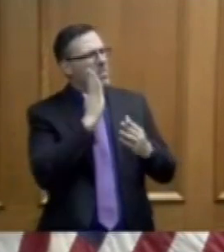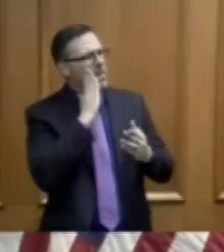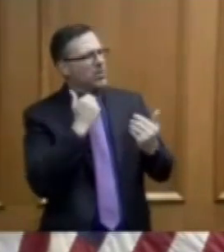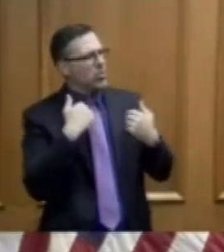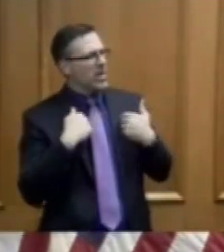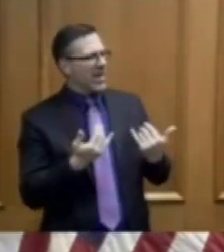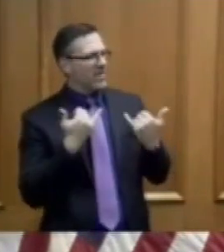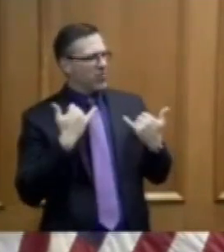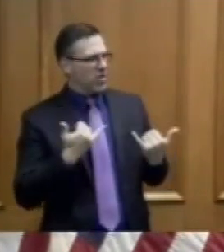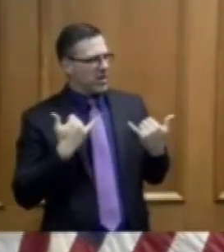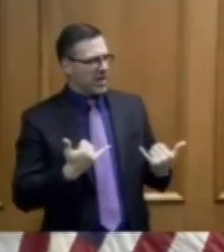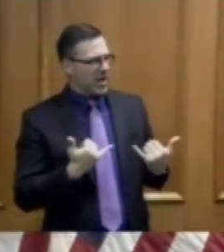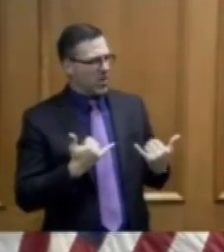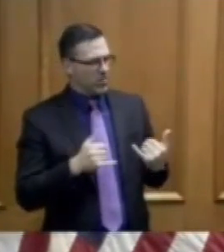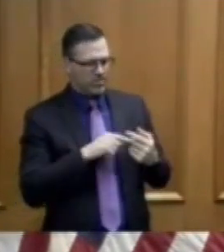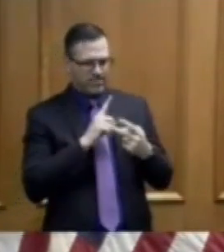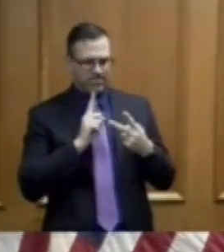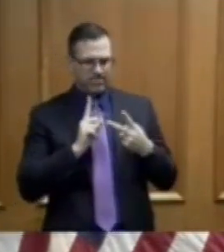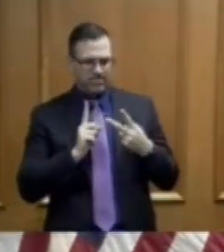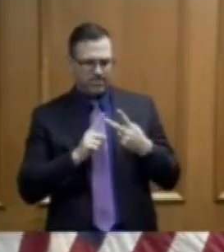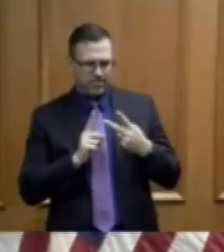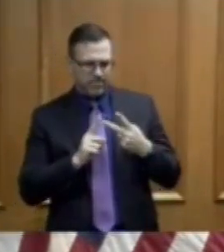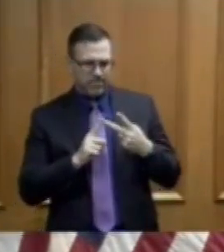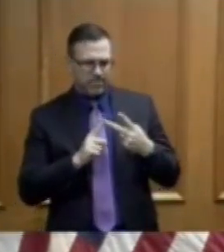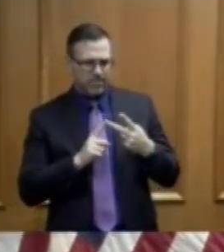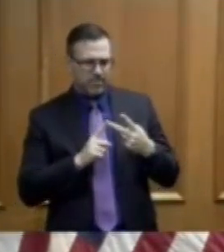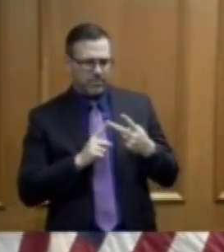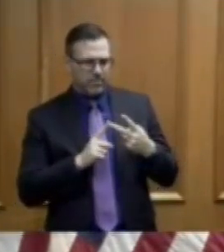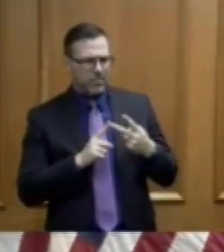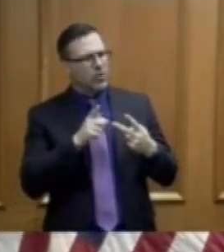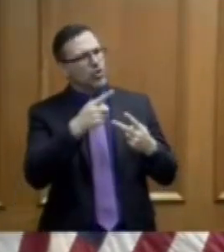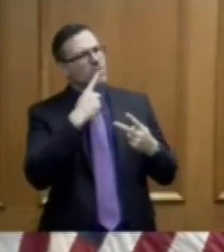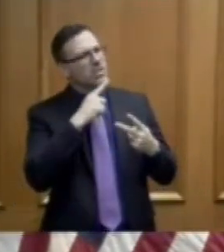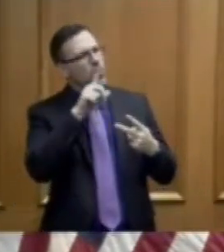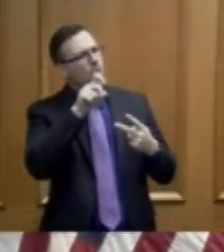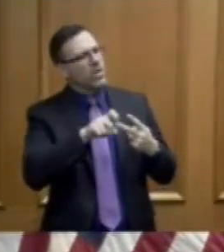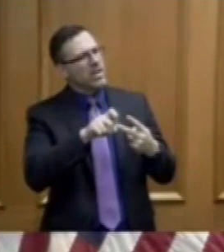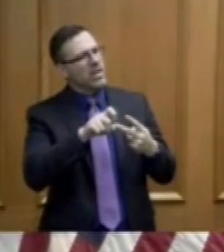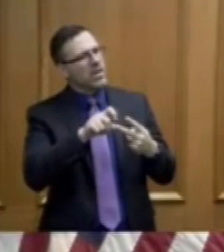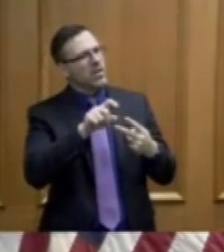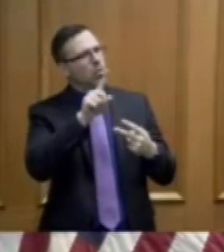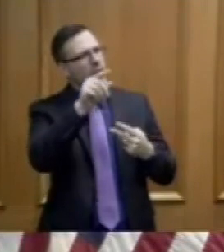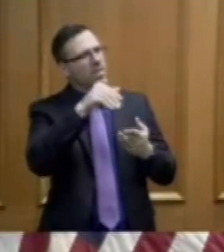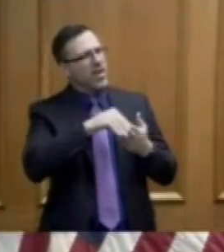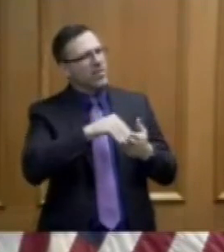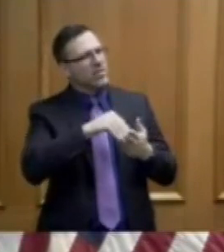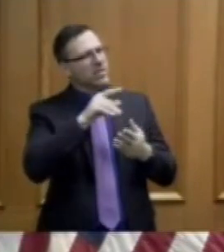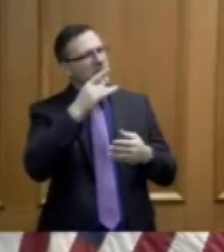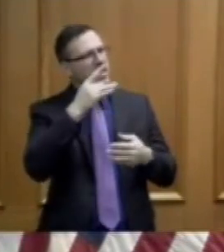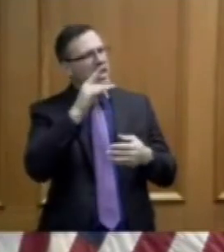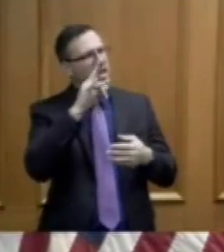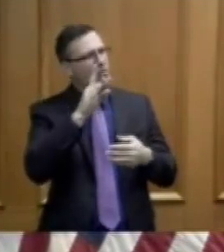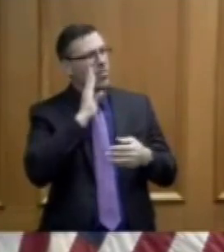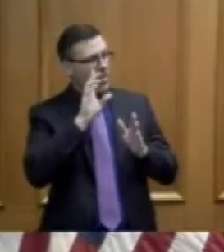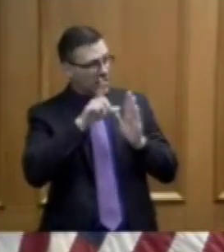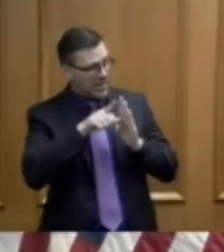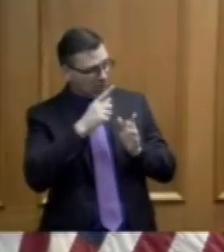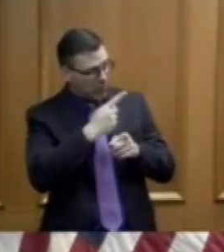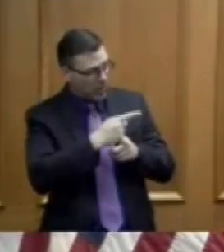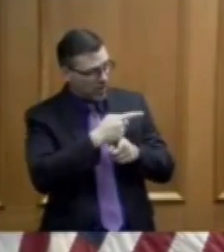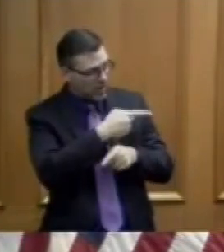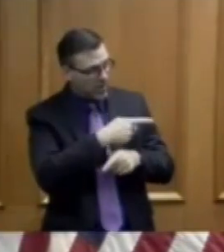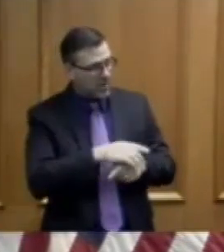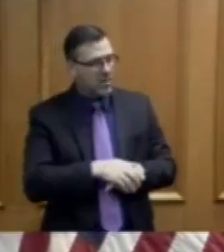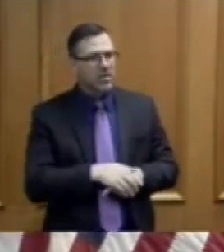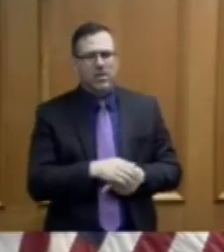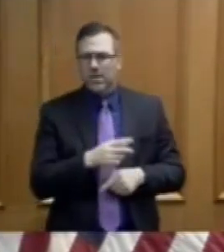the state? And also studies are showing that we'll need about 1,800 ventilators as well. That's right. Do you want to